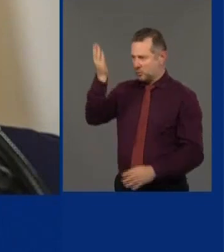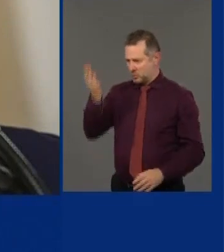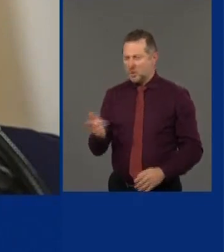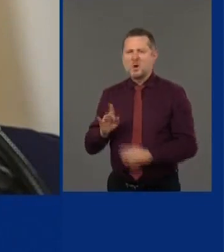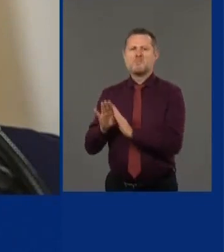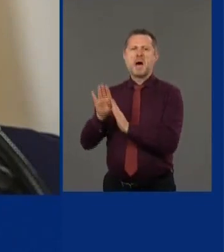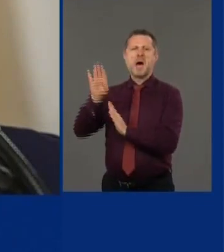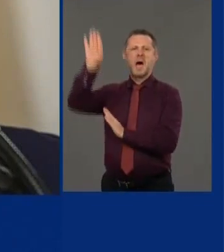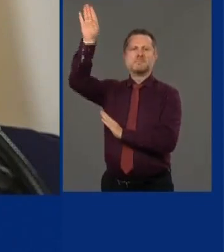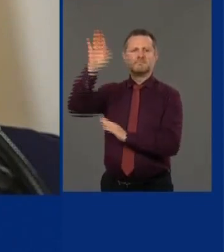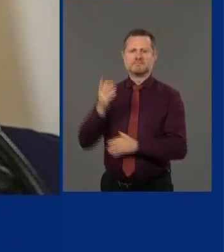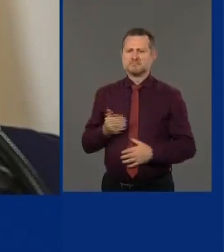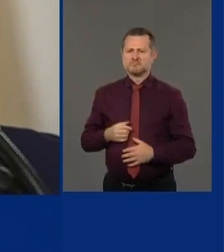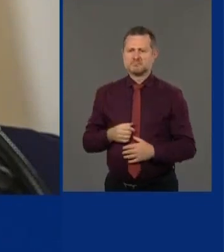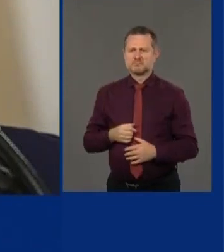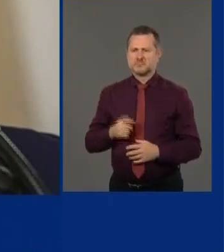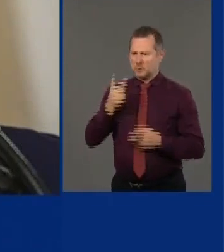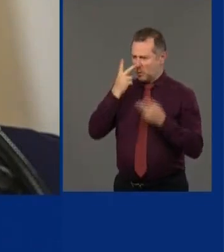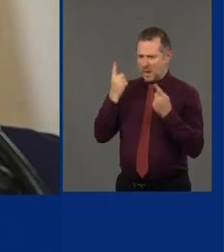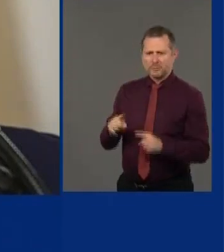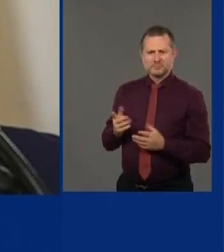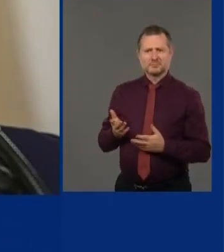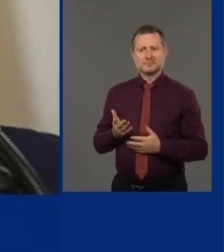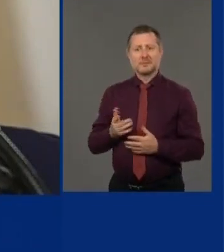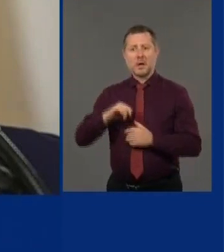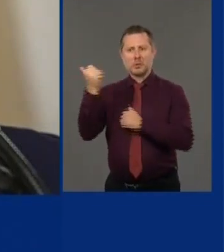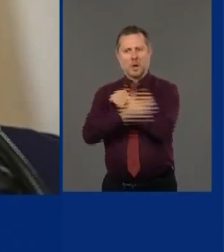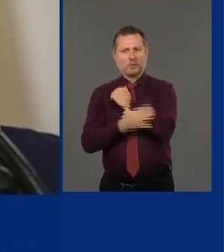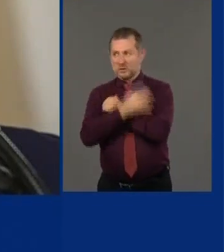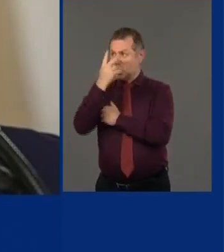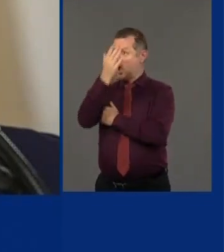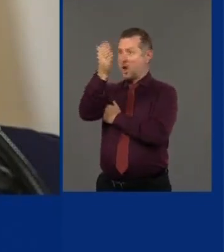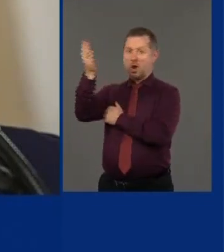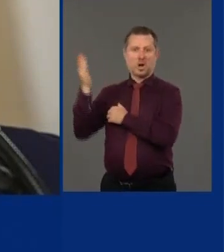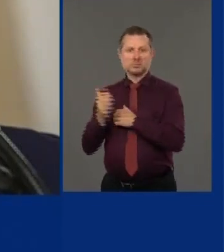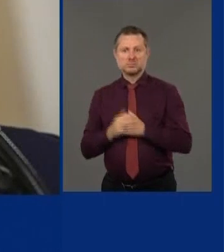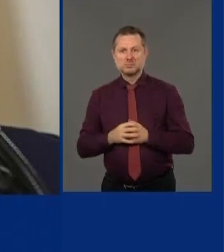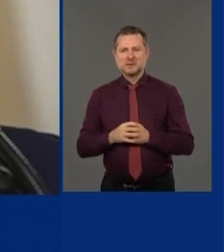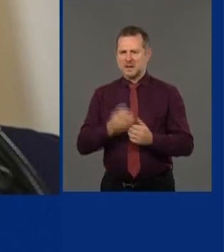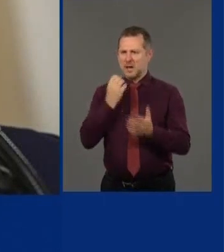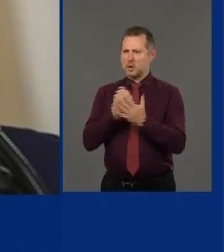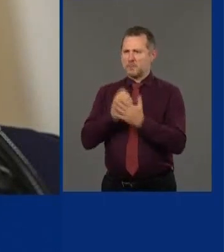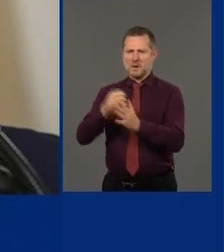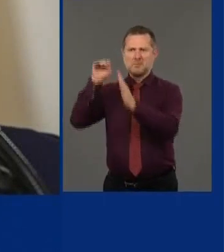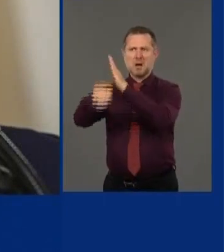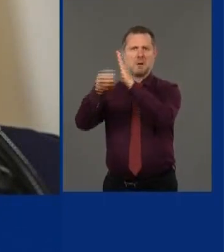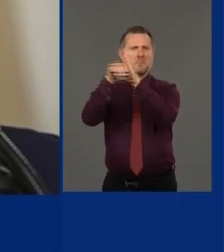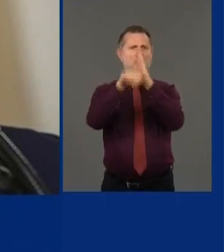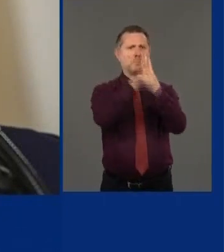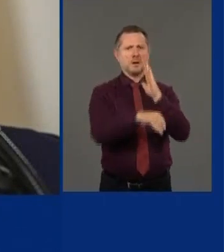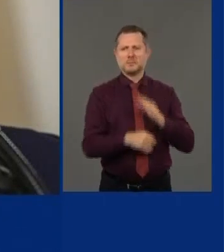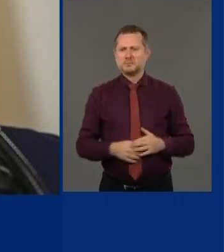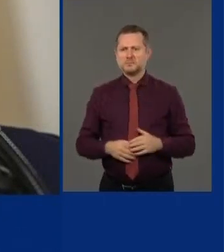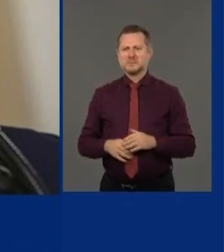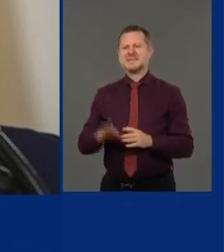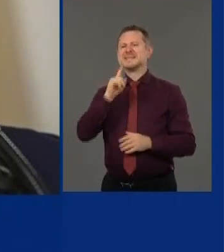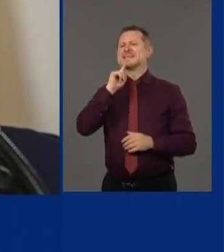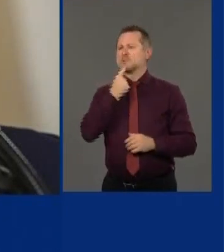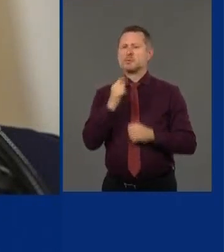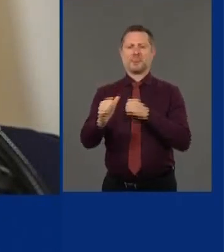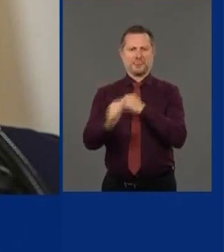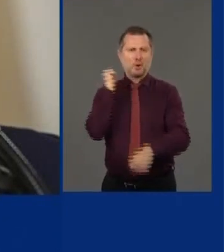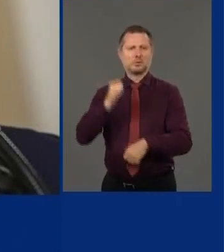what's happening to this country vis-a-vis other countries. Look how it's hurt the economy. It is a real threat. And